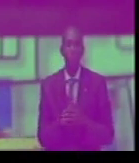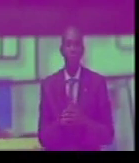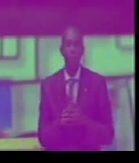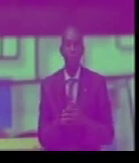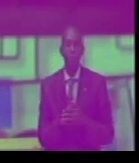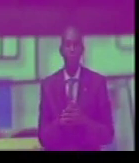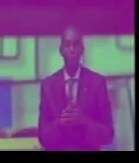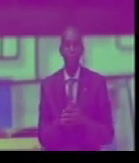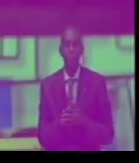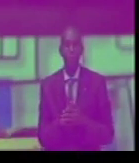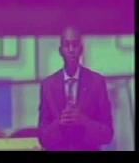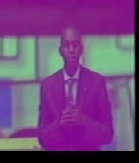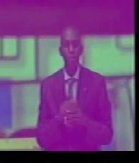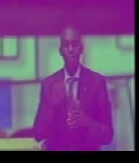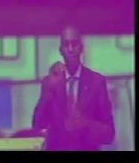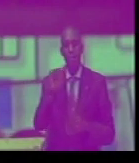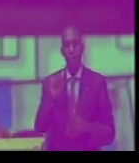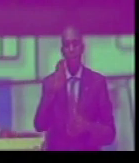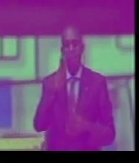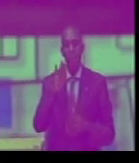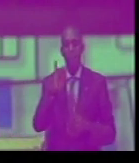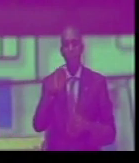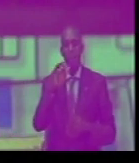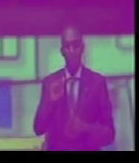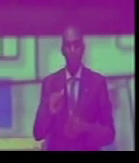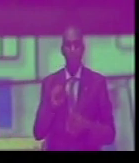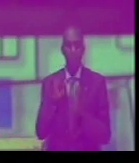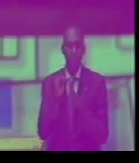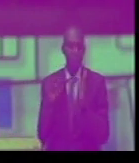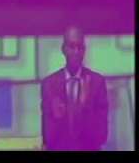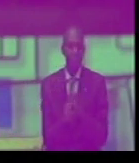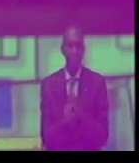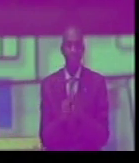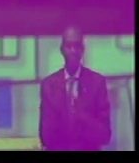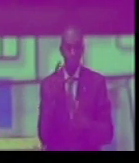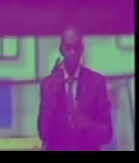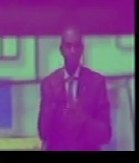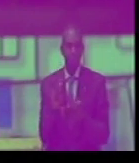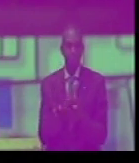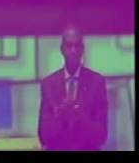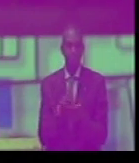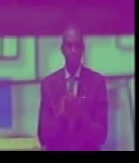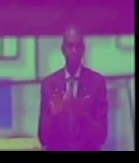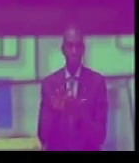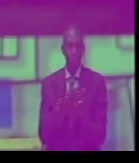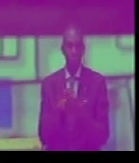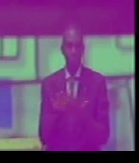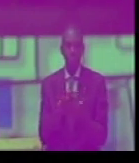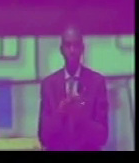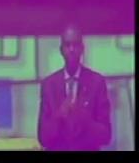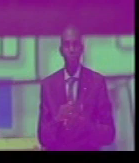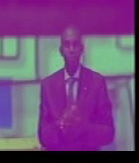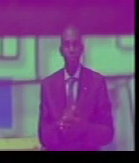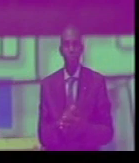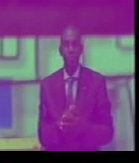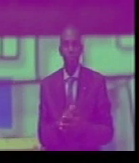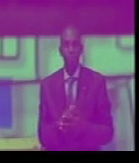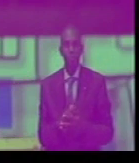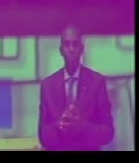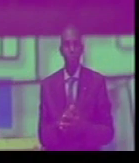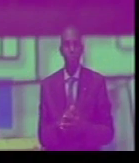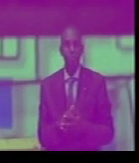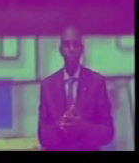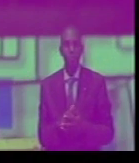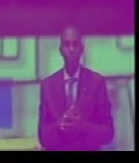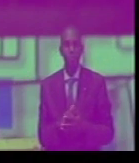Southeast Nigeria in West Africa here, Aba Abia State, live.